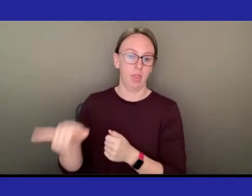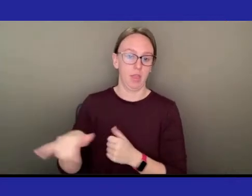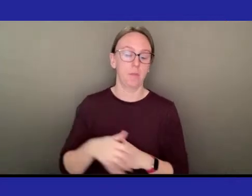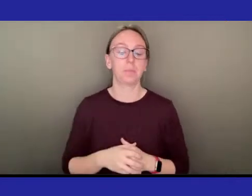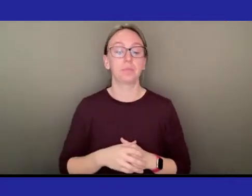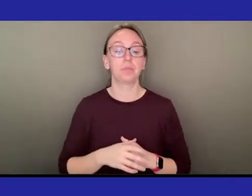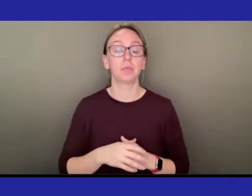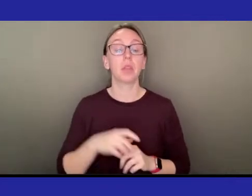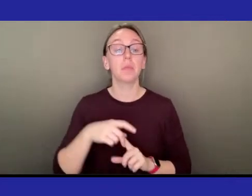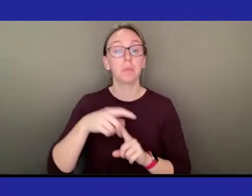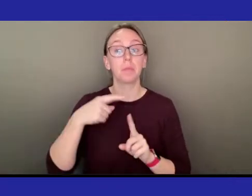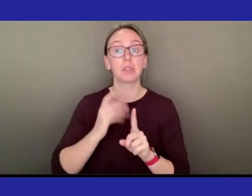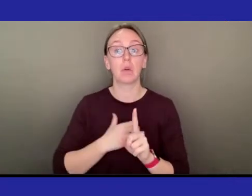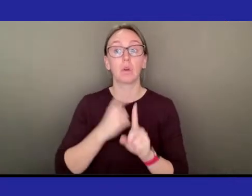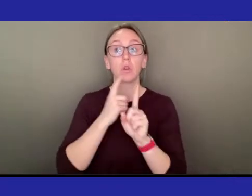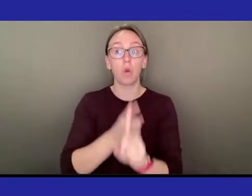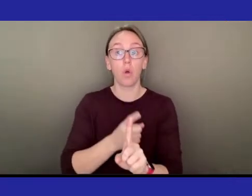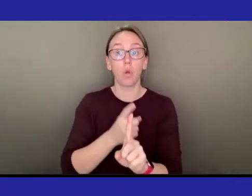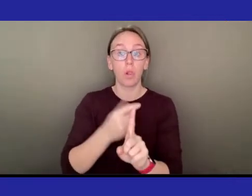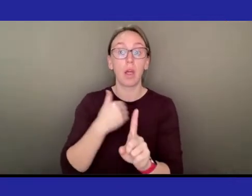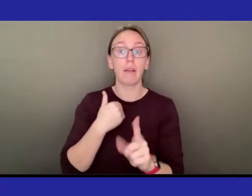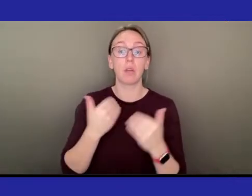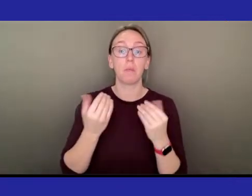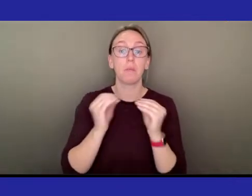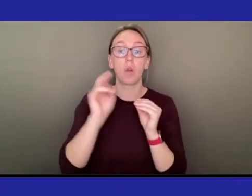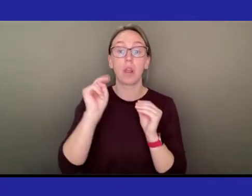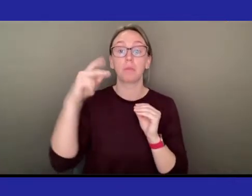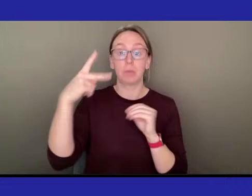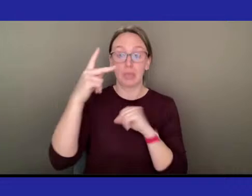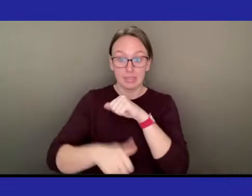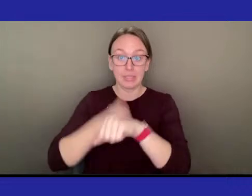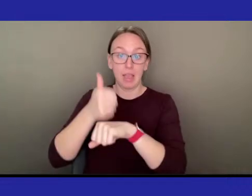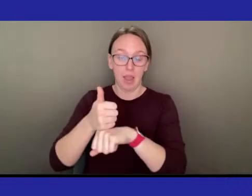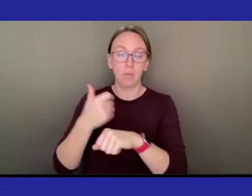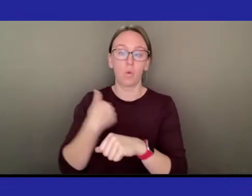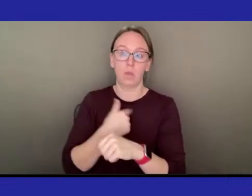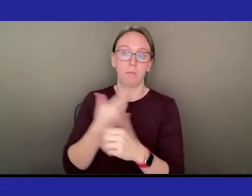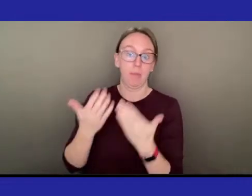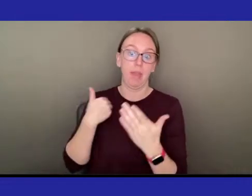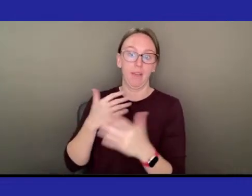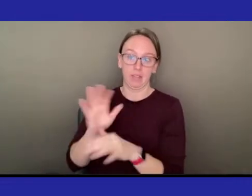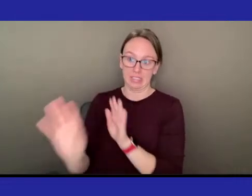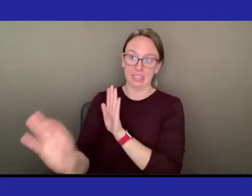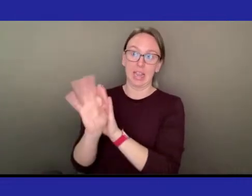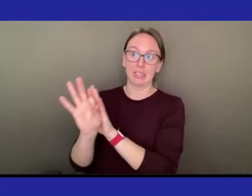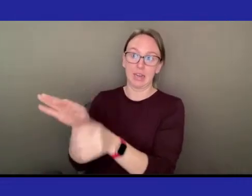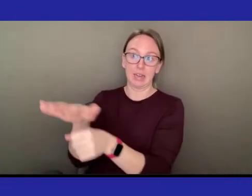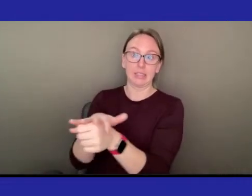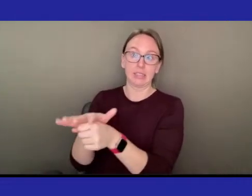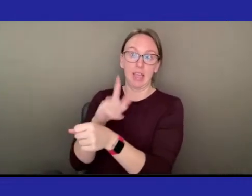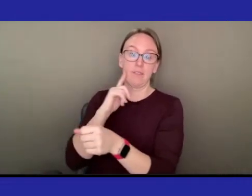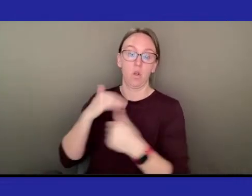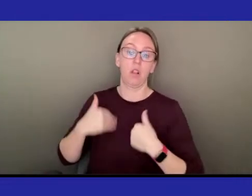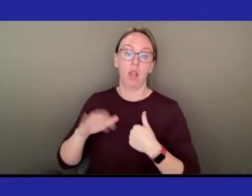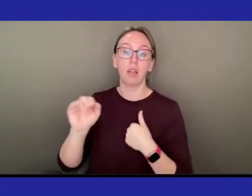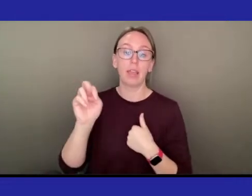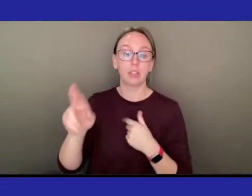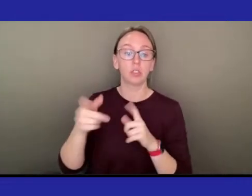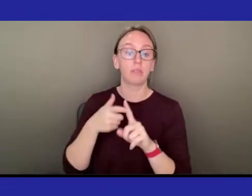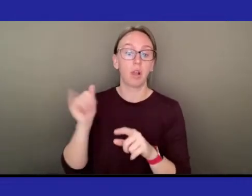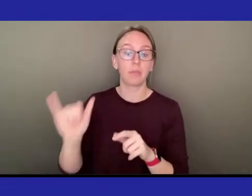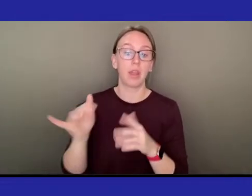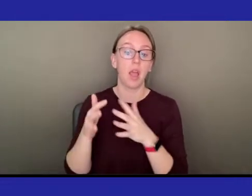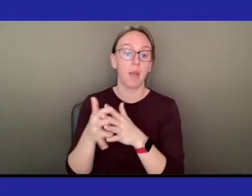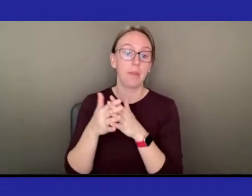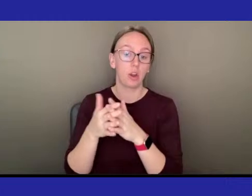more nurse practitioners in place, is become a designated site for lung cancer screening from the American College of Radiology. So something that we're going to put an